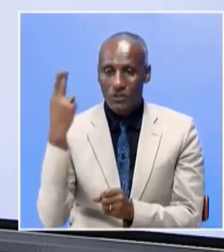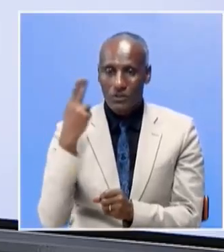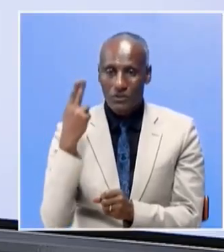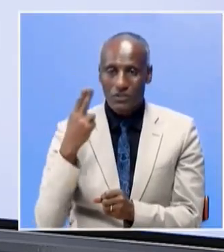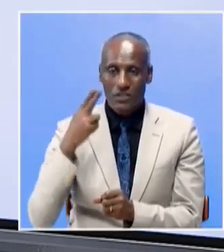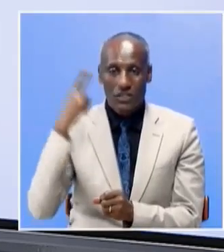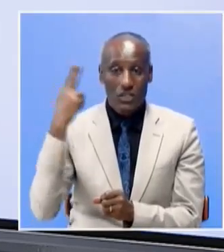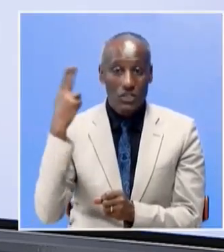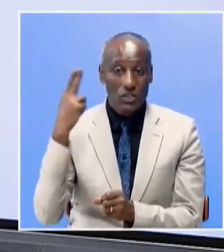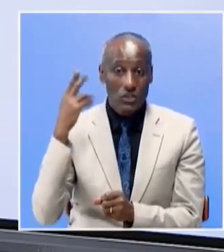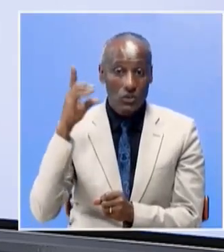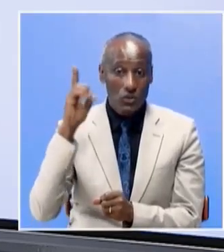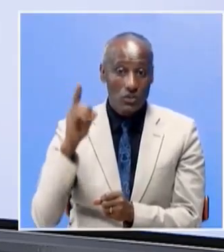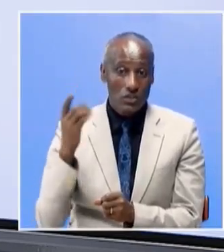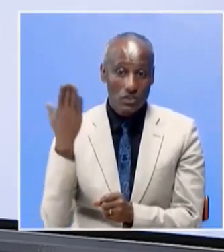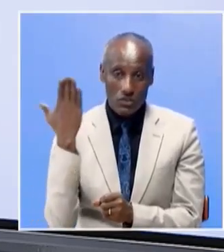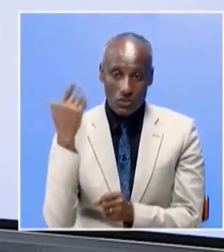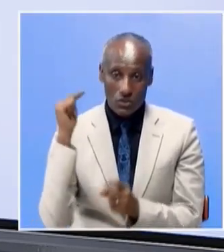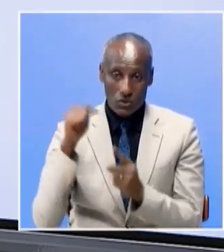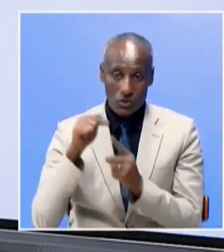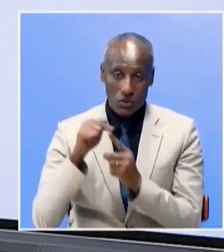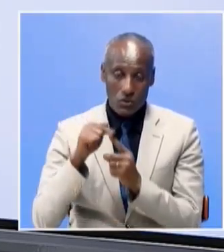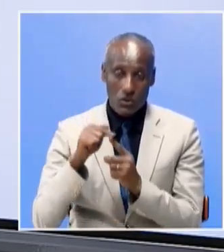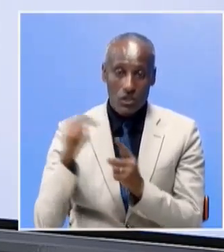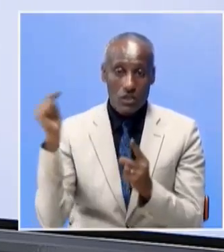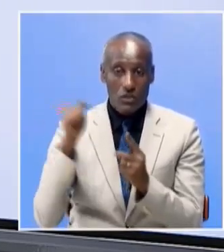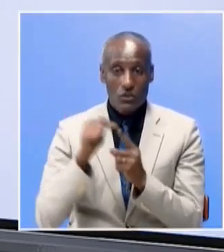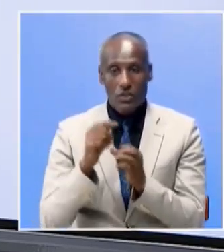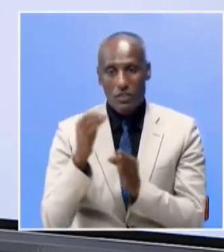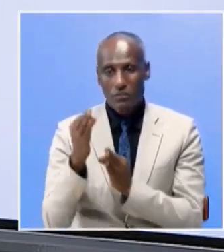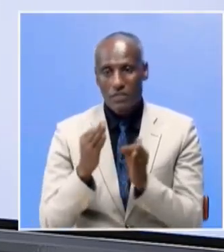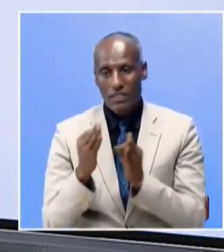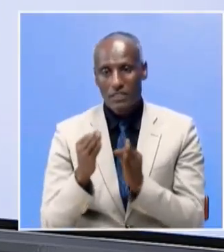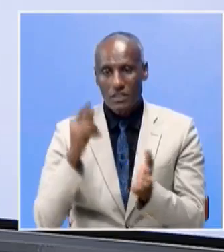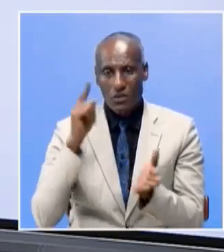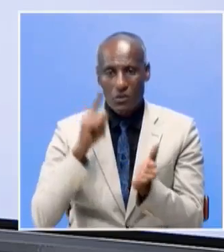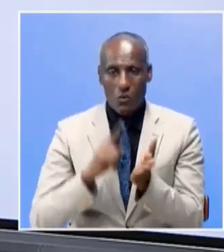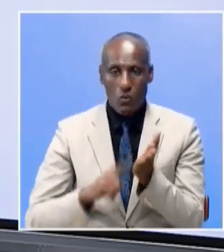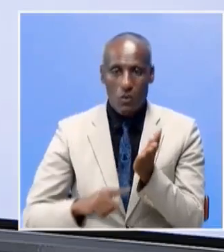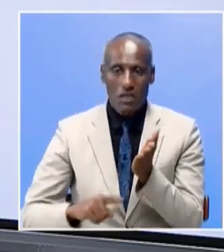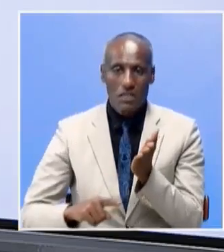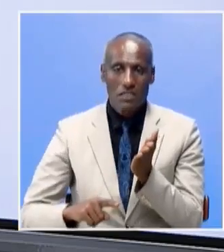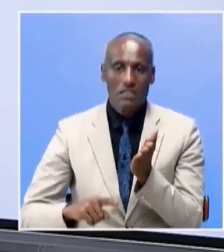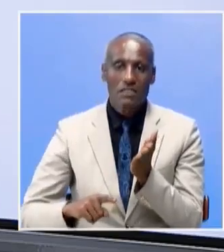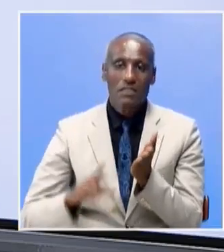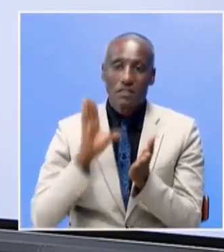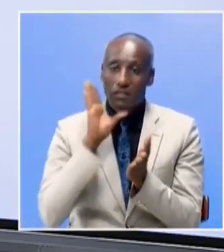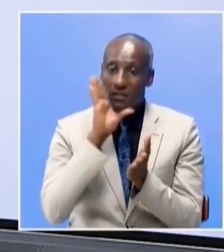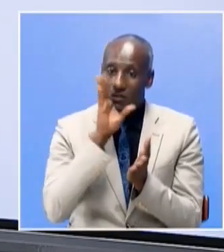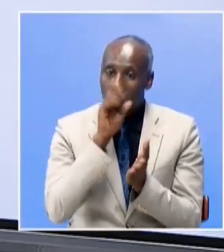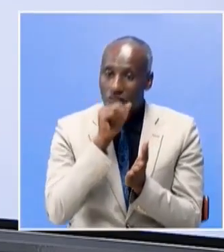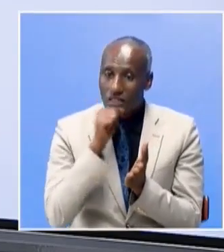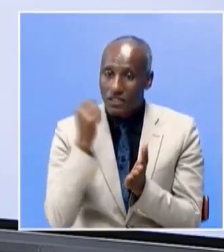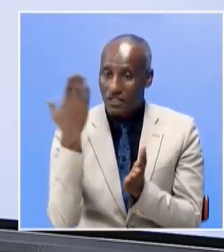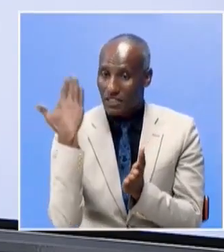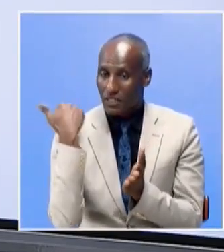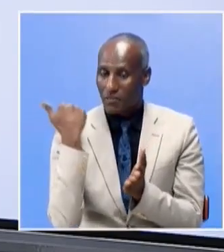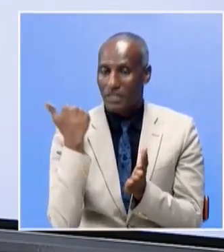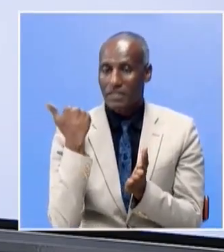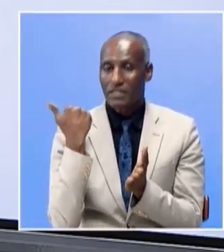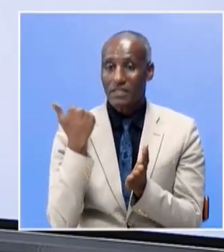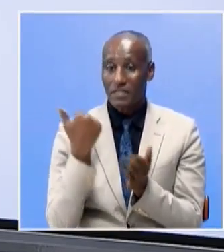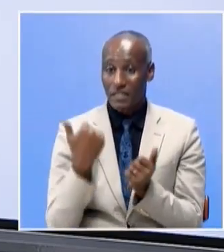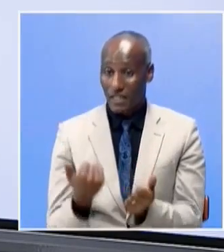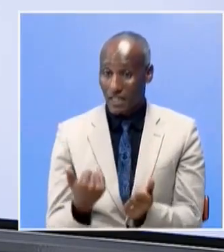to express what happened in the past and no longer at the time of speaking. Are you